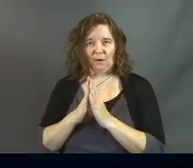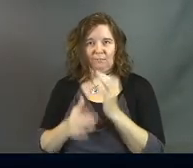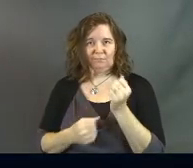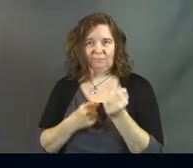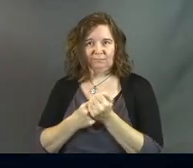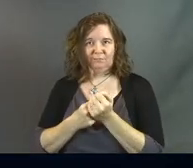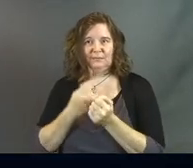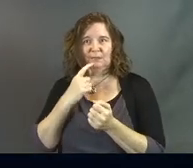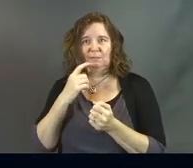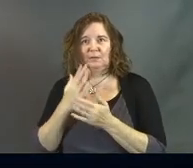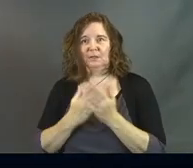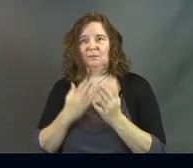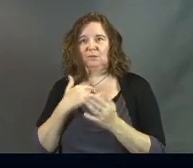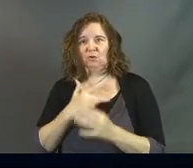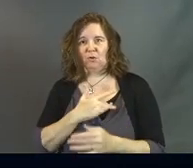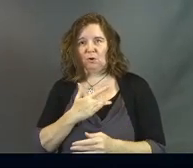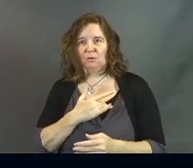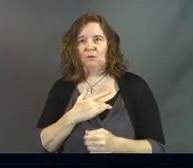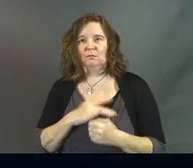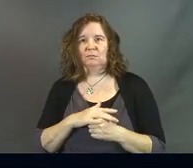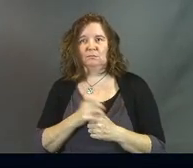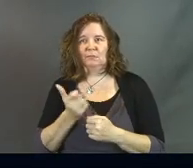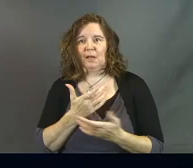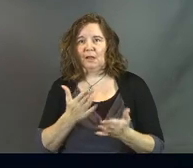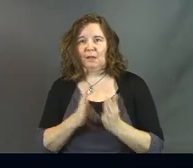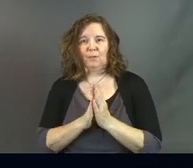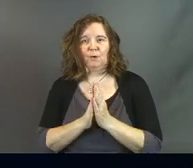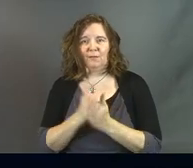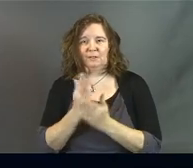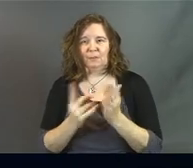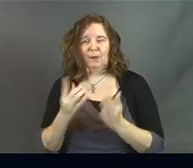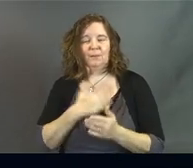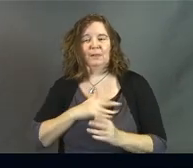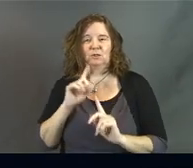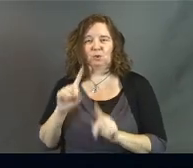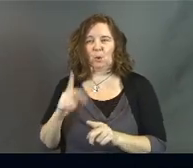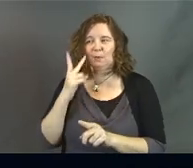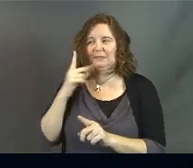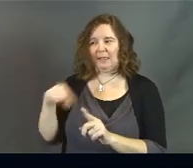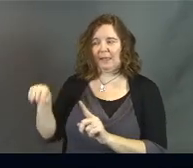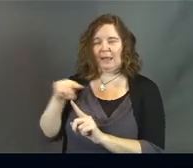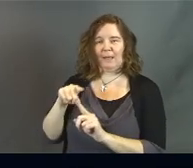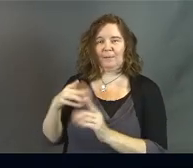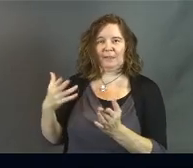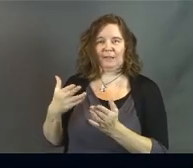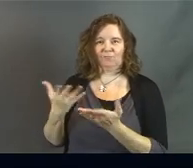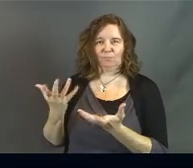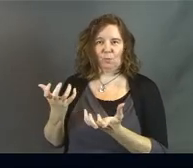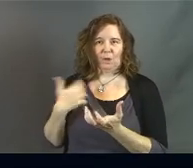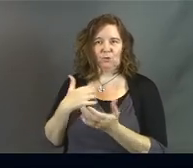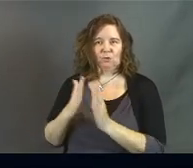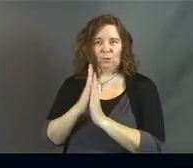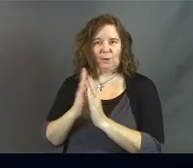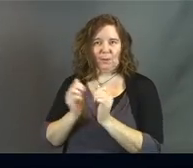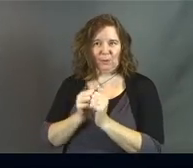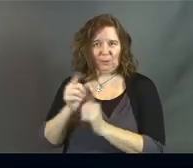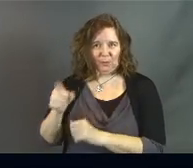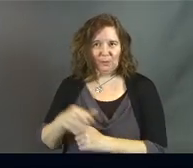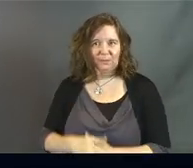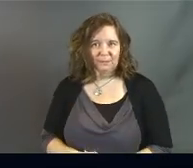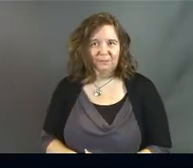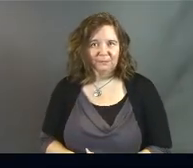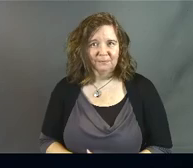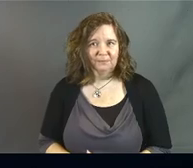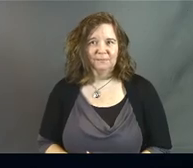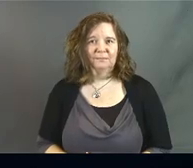you need prayer, if you have something on your heart or maybe prayer for somebody else, please go and see them. They're eagerly awaiting to pray with you.